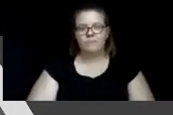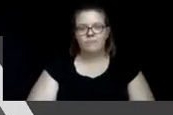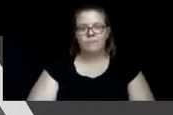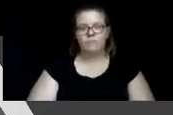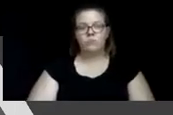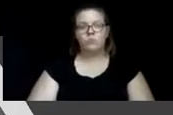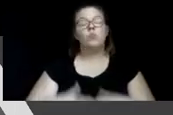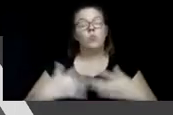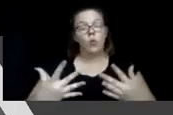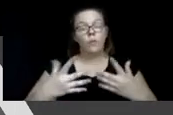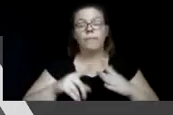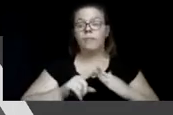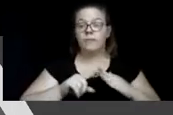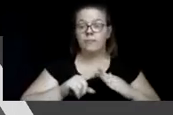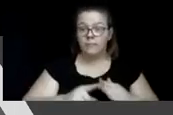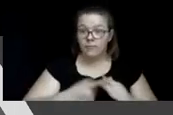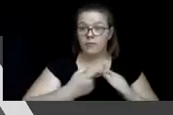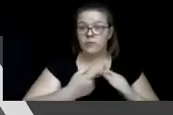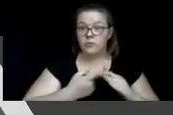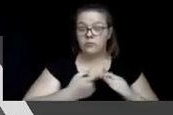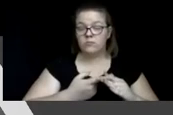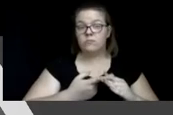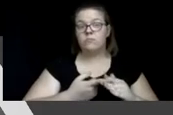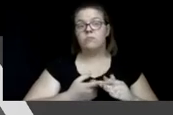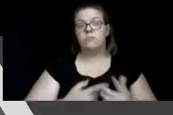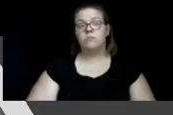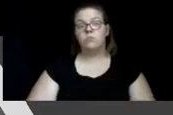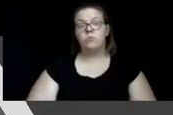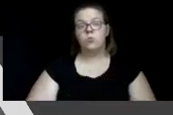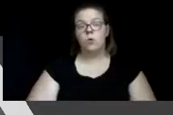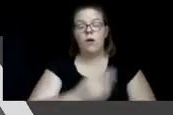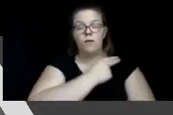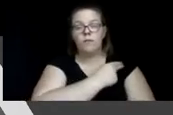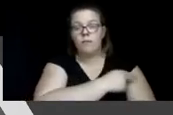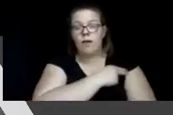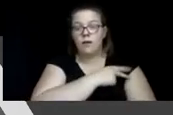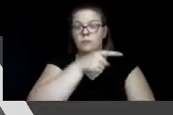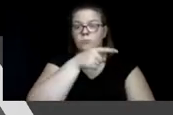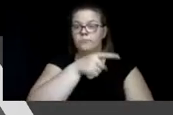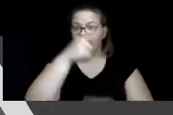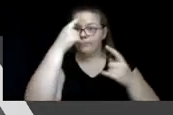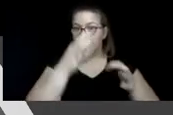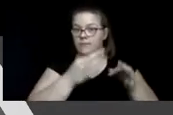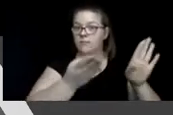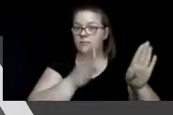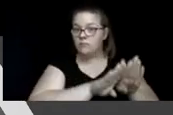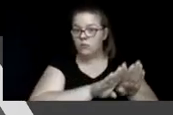So initially, when the hospital had decided to